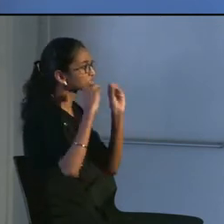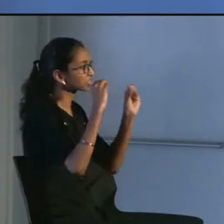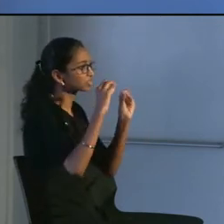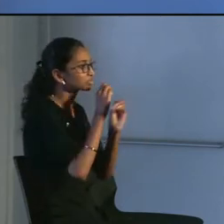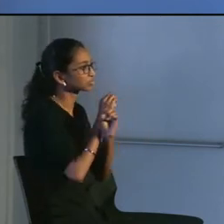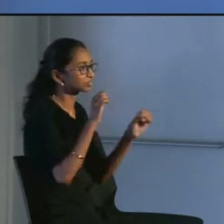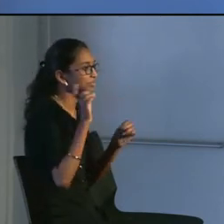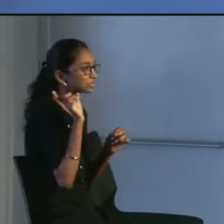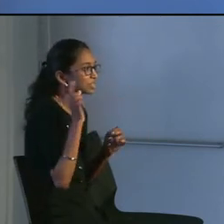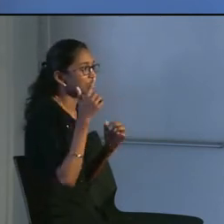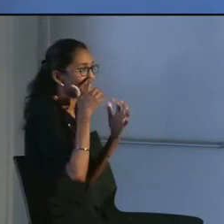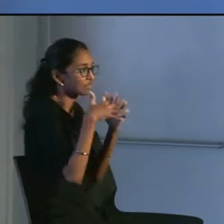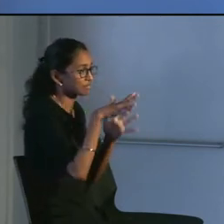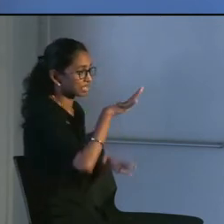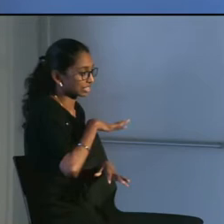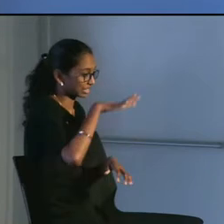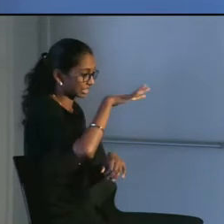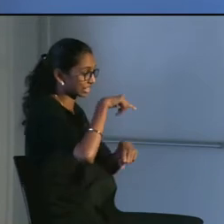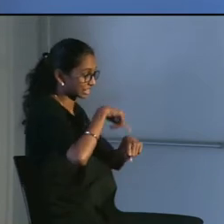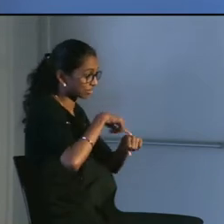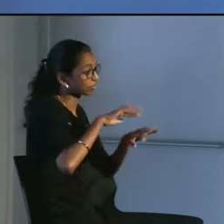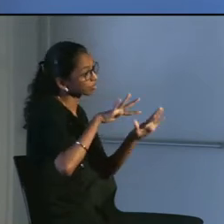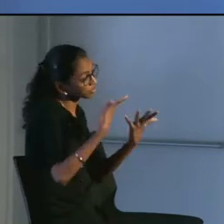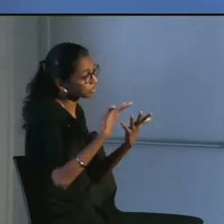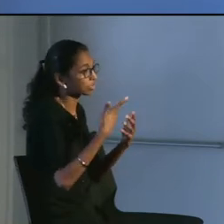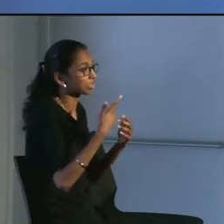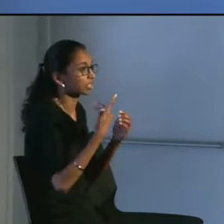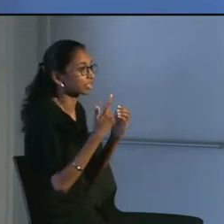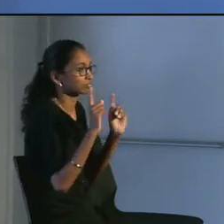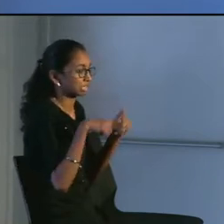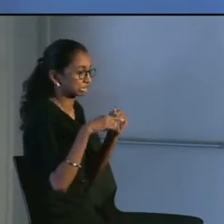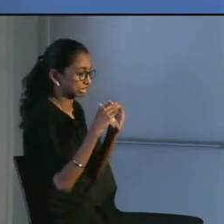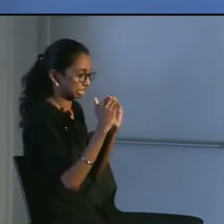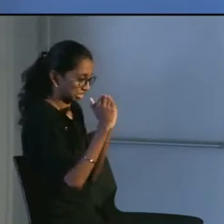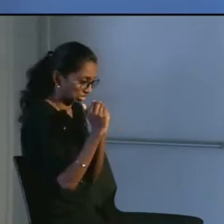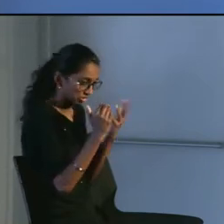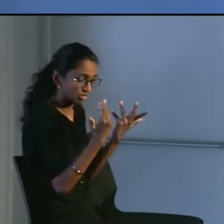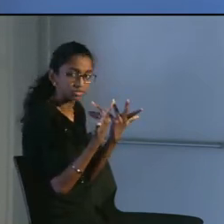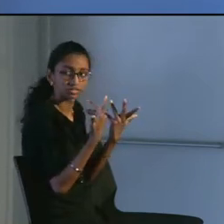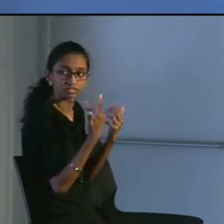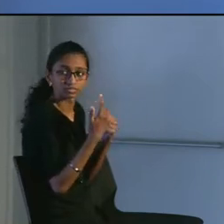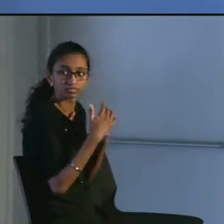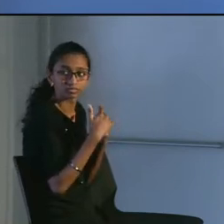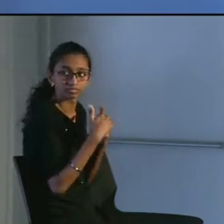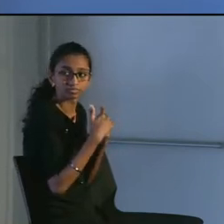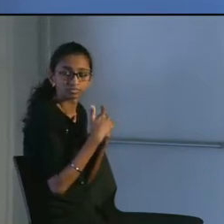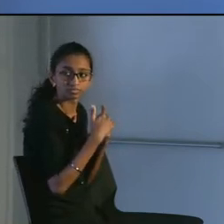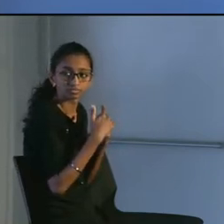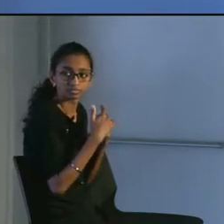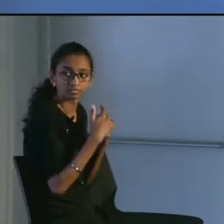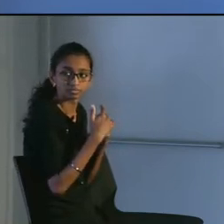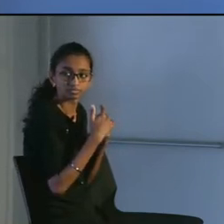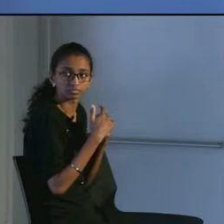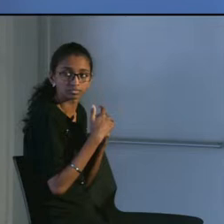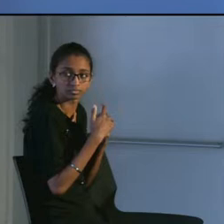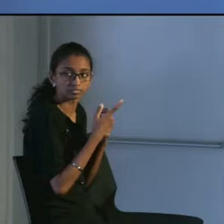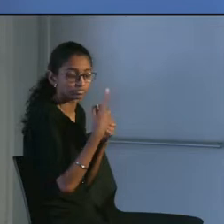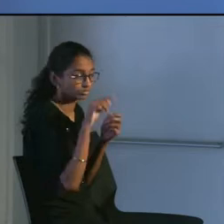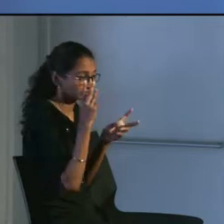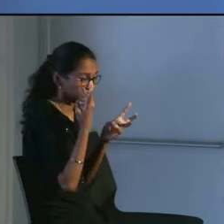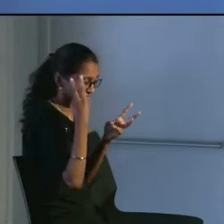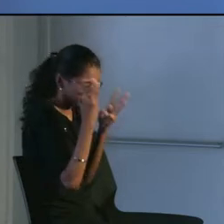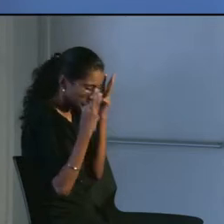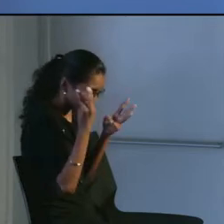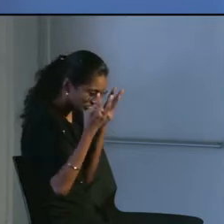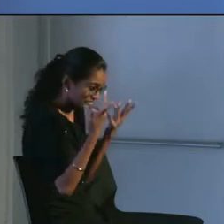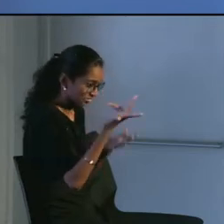of the movement, nor was intersectionality, nor was, I think, a lot of the concerns which are